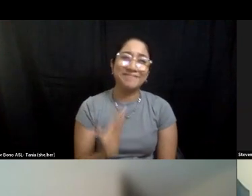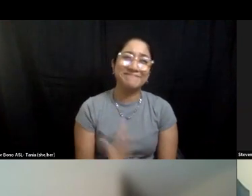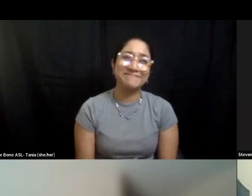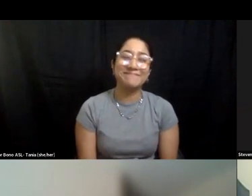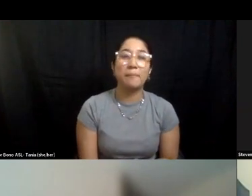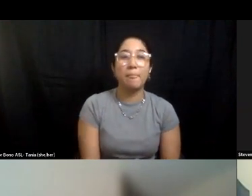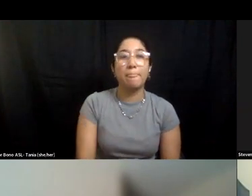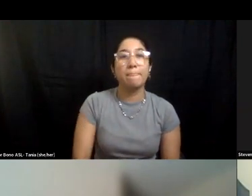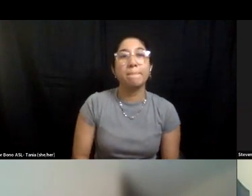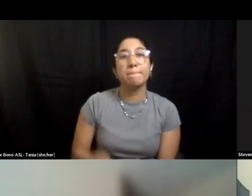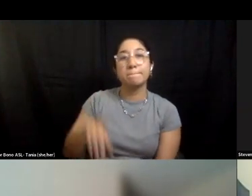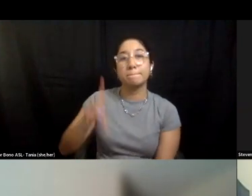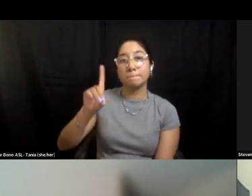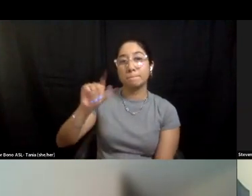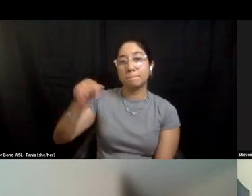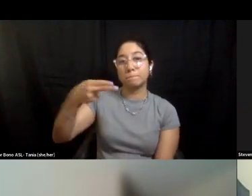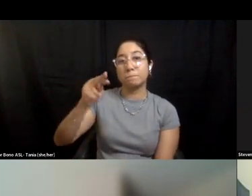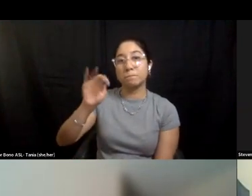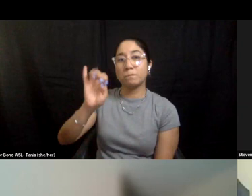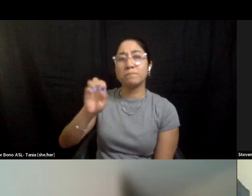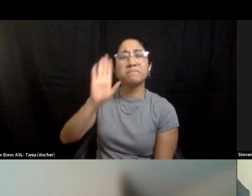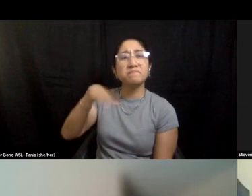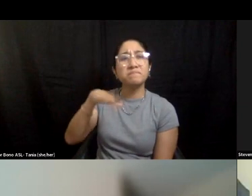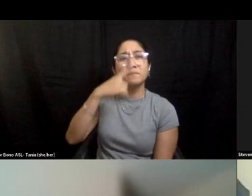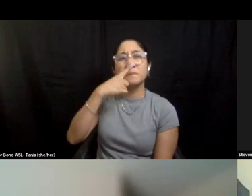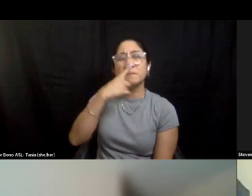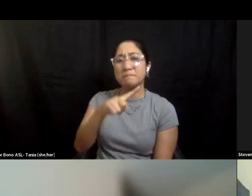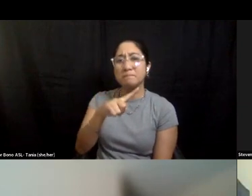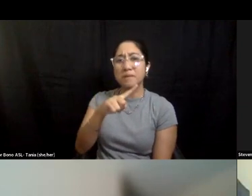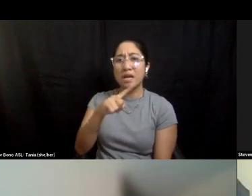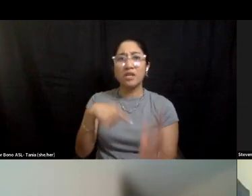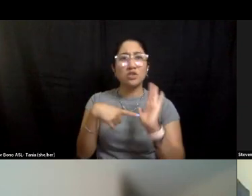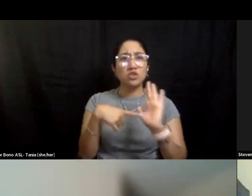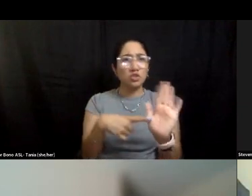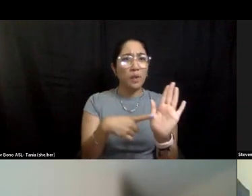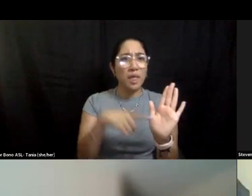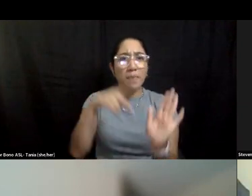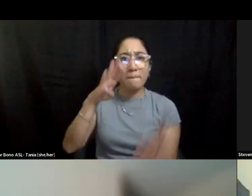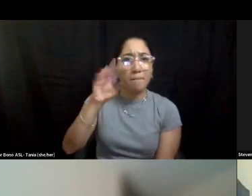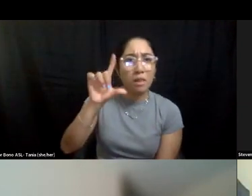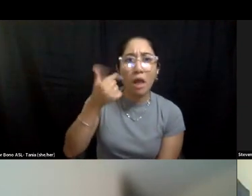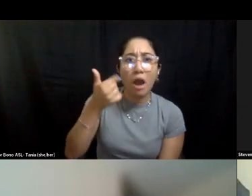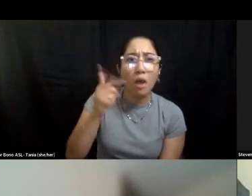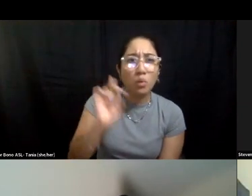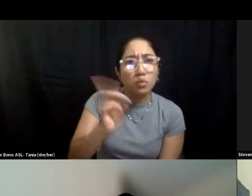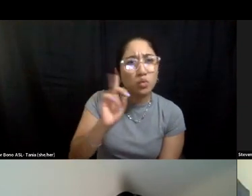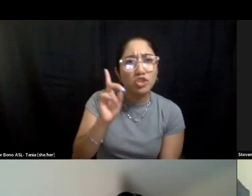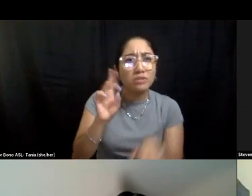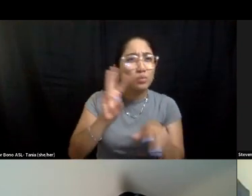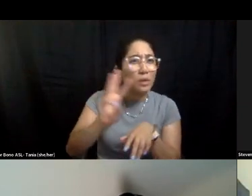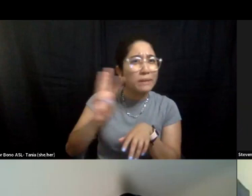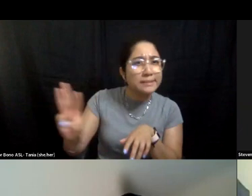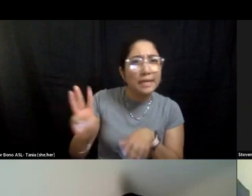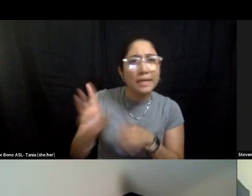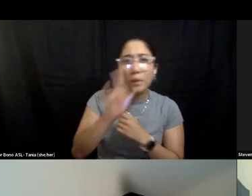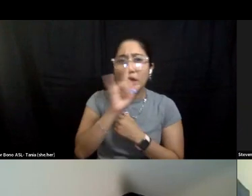How do we find your blog so that anyone who's looking to make sure that we can go straight to it? We'll put it in the chat for you. But is